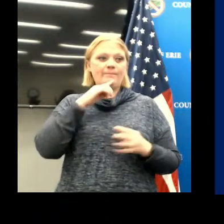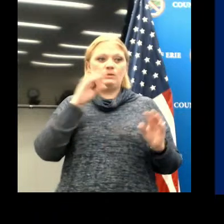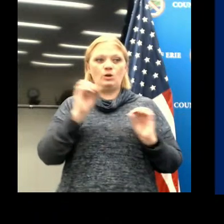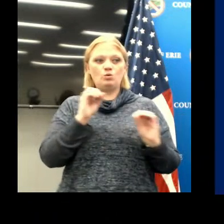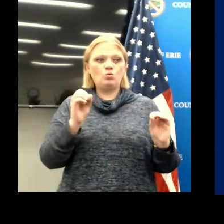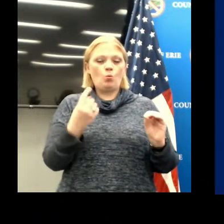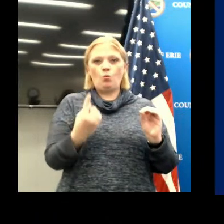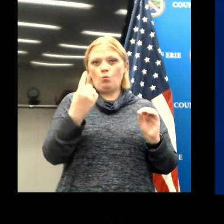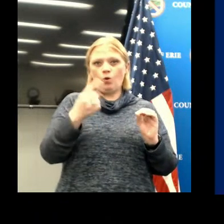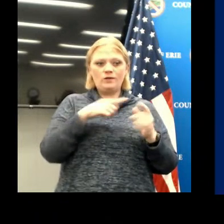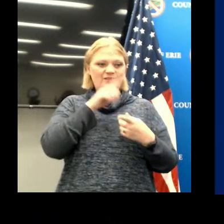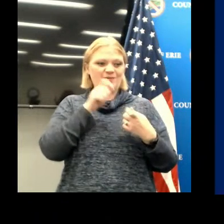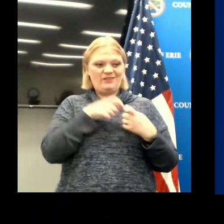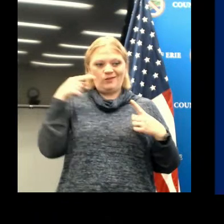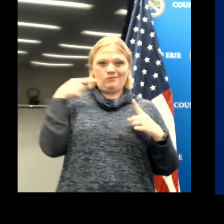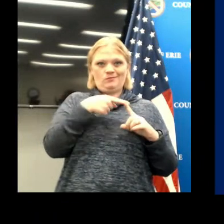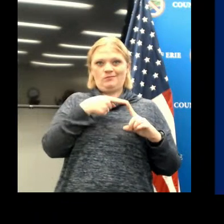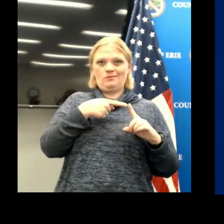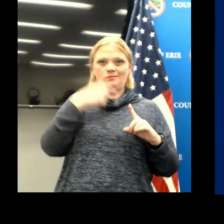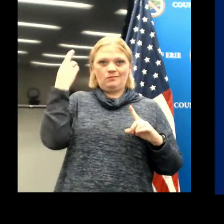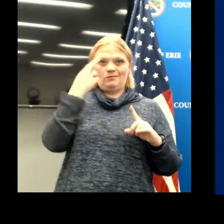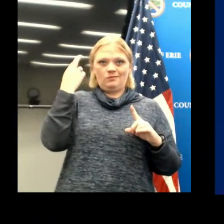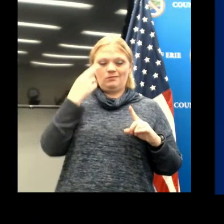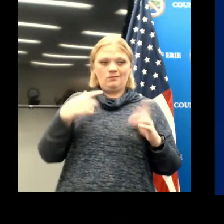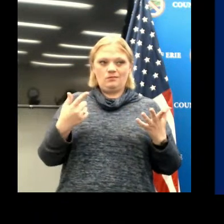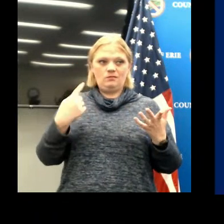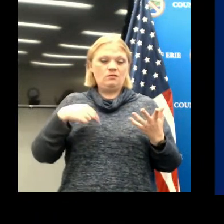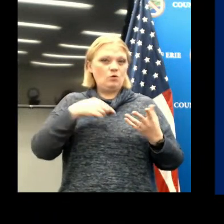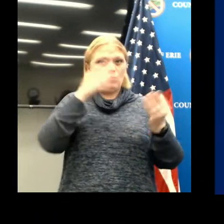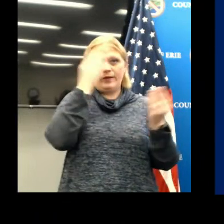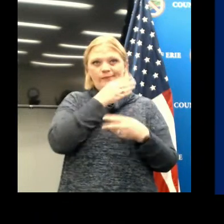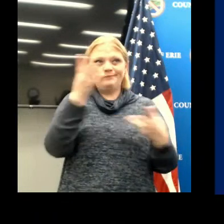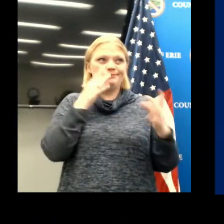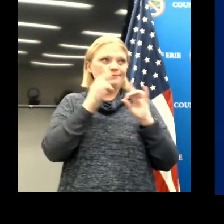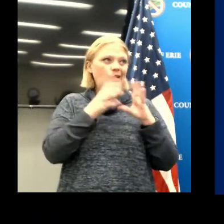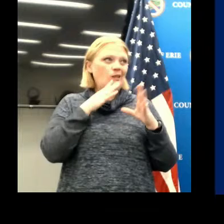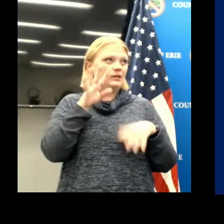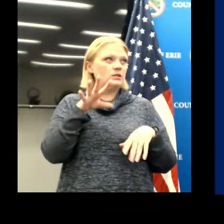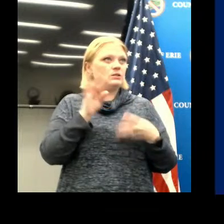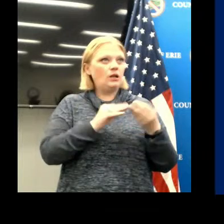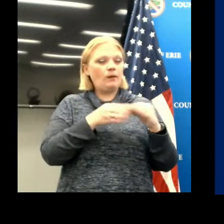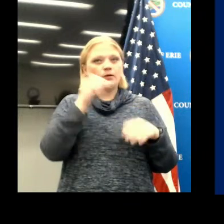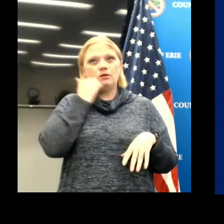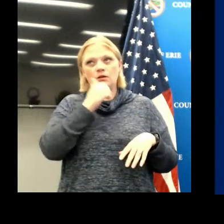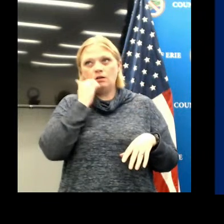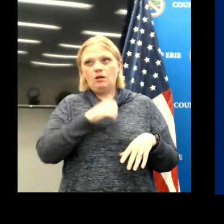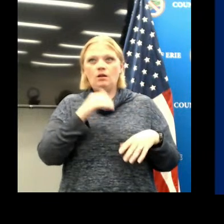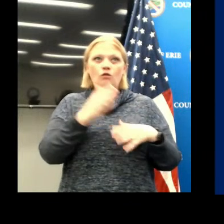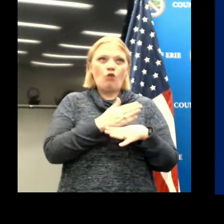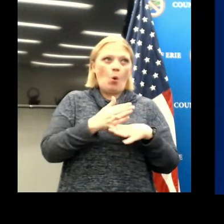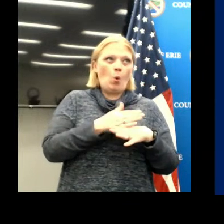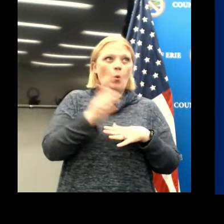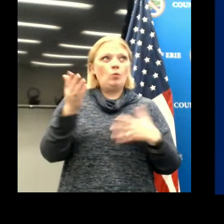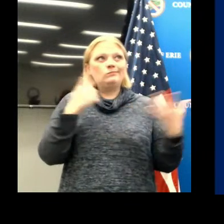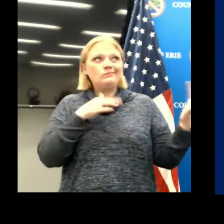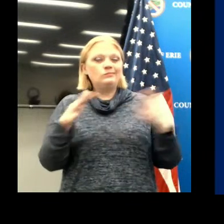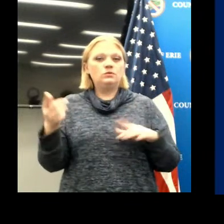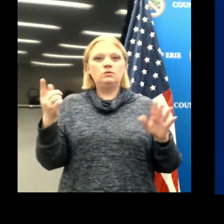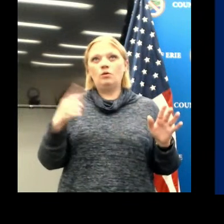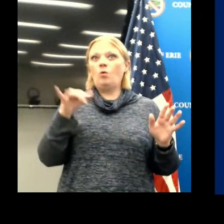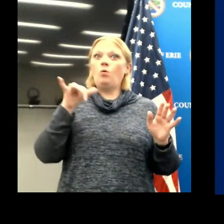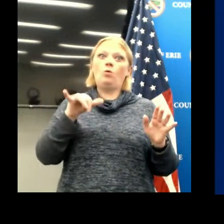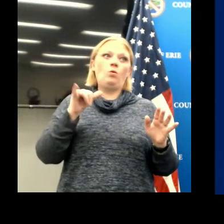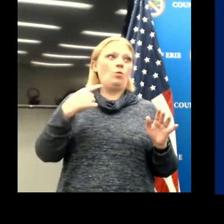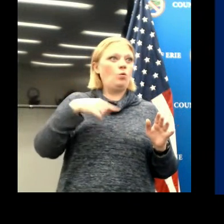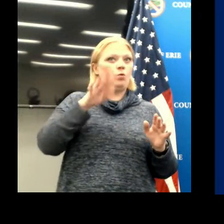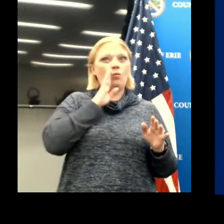driving factor. I mean, everyone's looked at the numbers. We release that on a daily basis and the 7-day rolling average, and they're saying, oh, we're going to go orange or